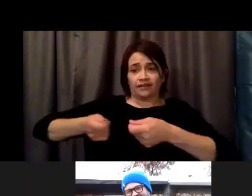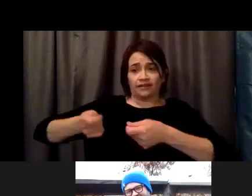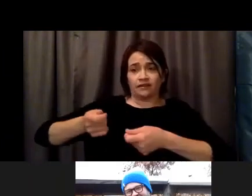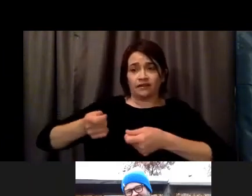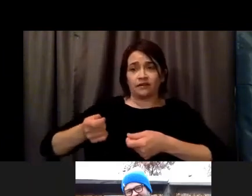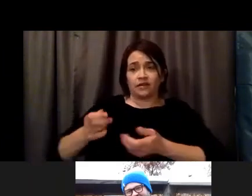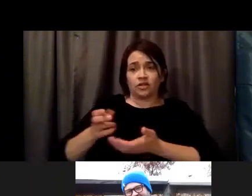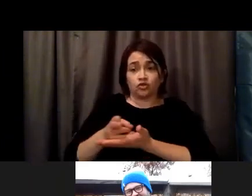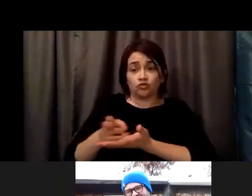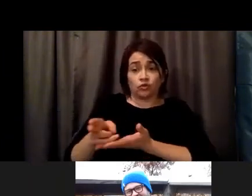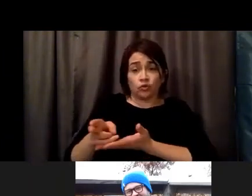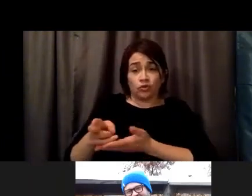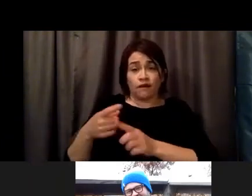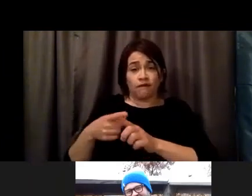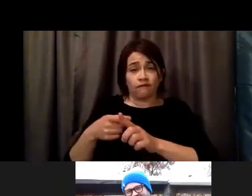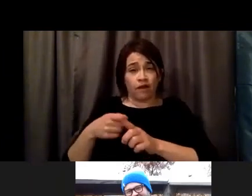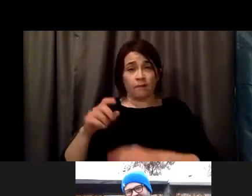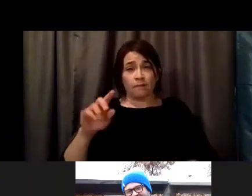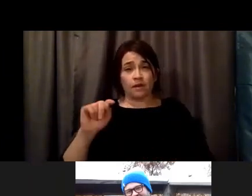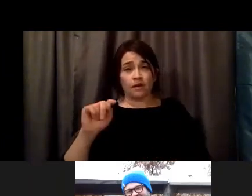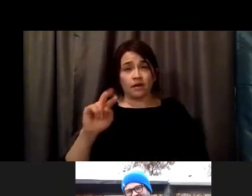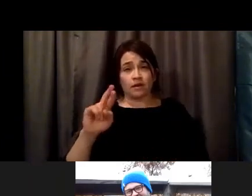from a tribunal.